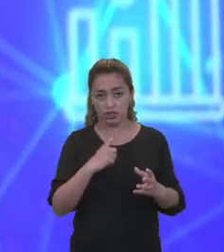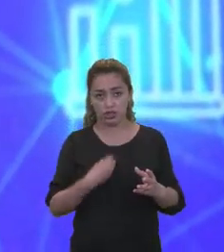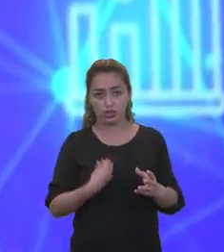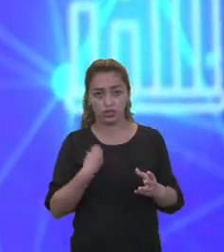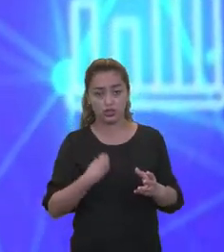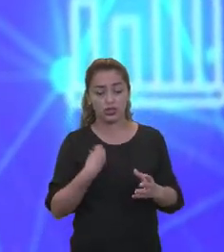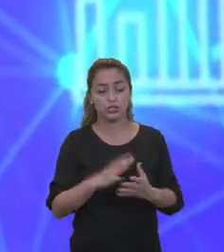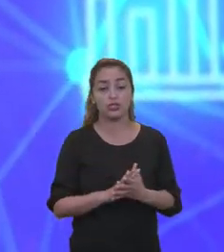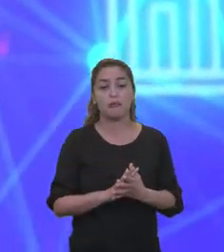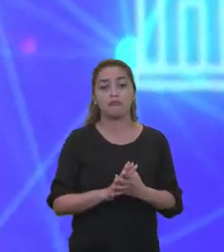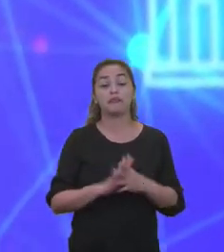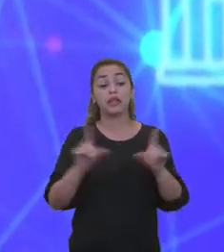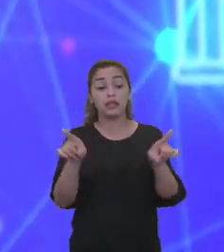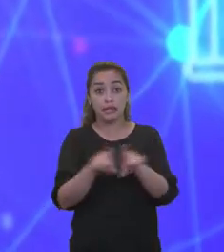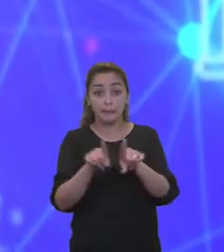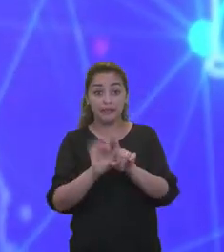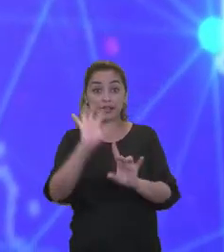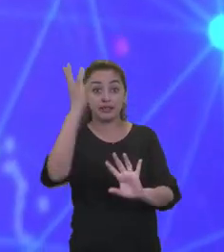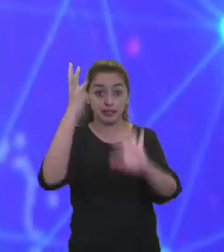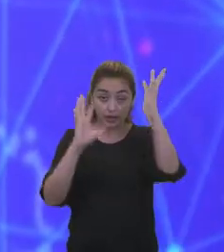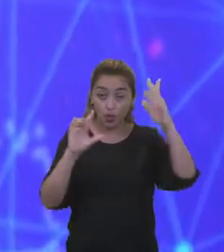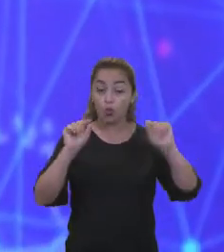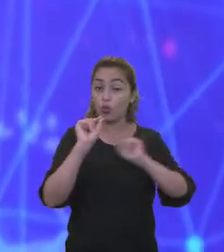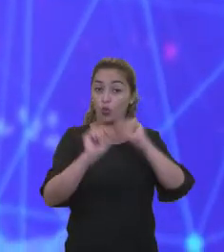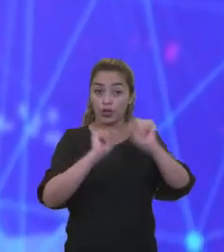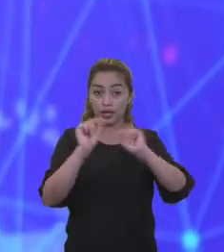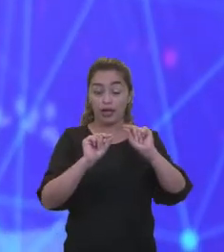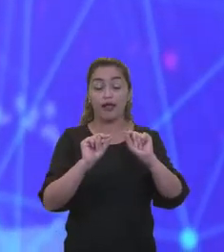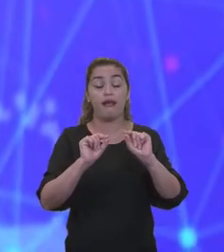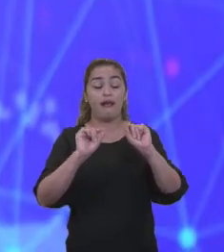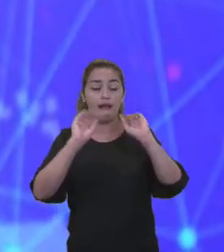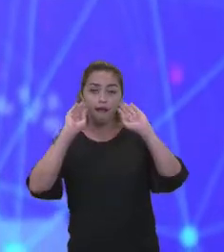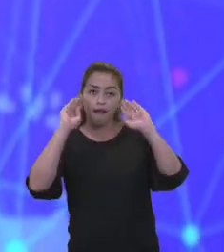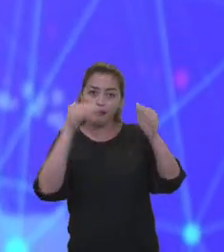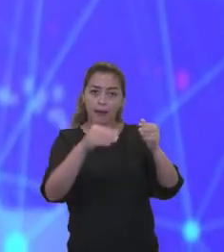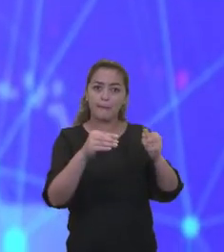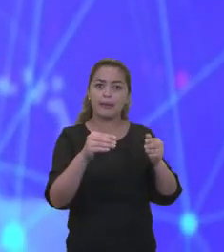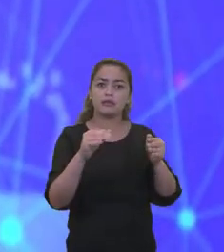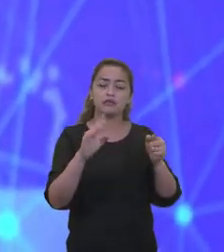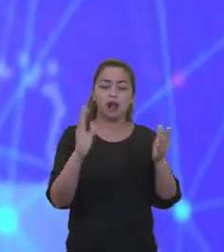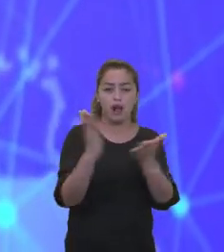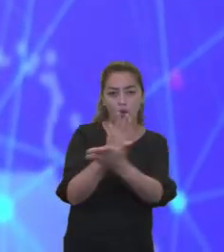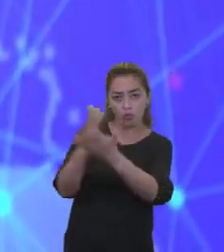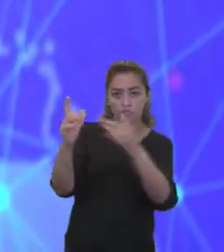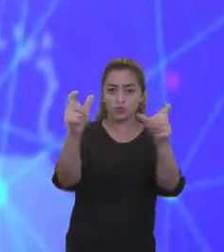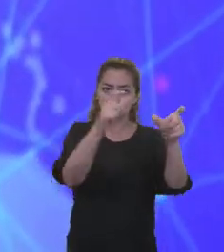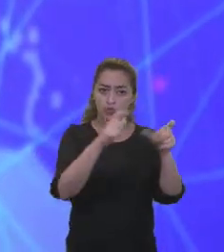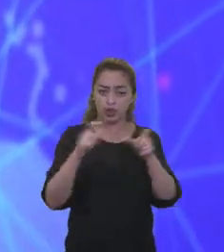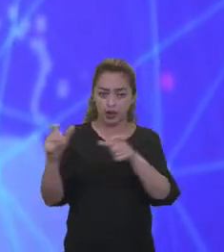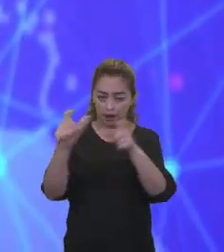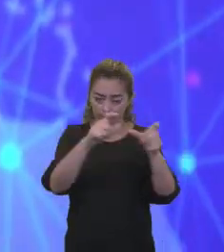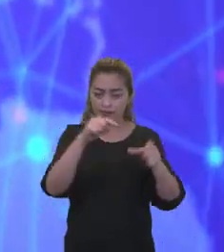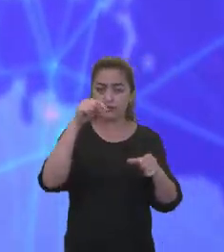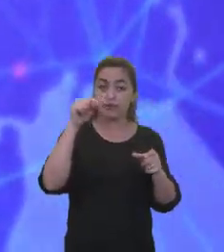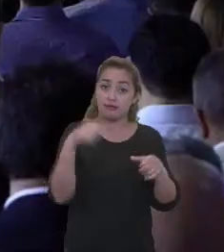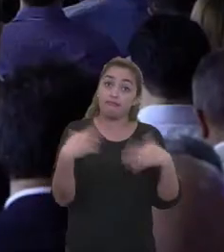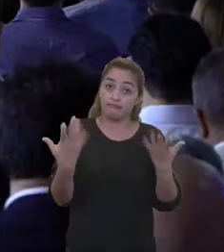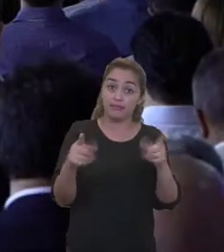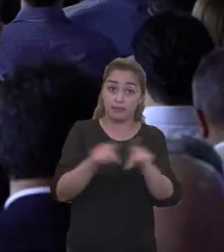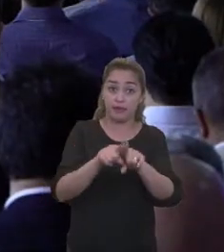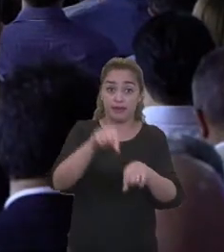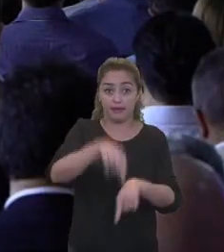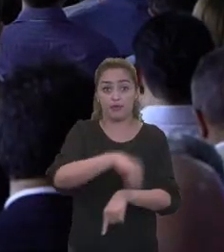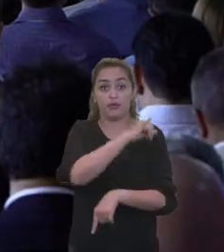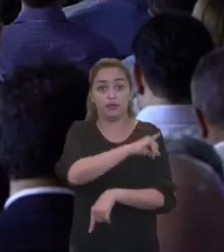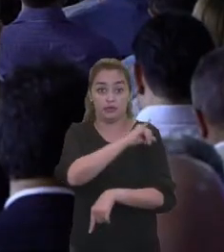from a most exclusive event all the way to the democratization of music in several areas in Brazil, including Rio